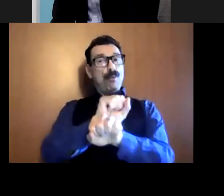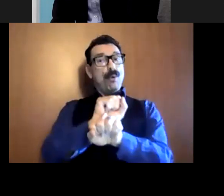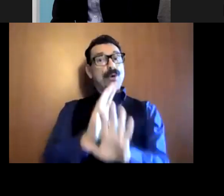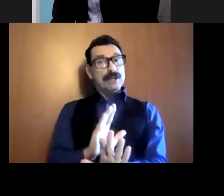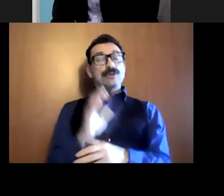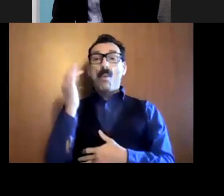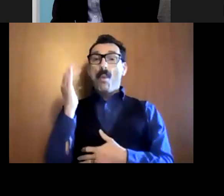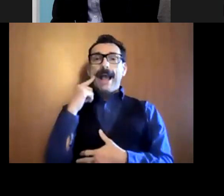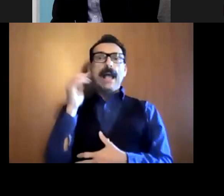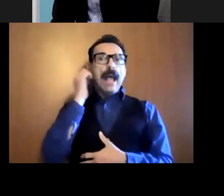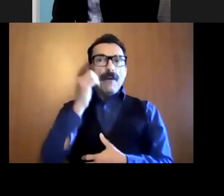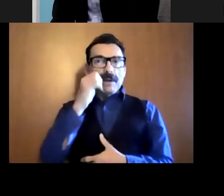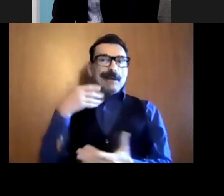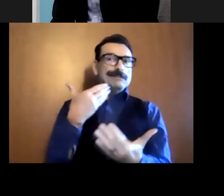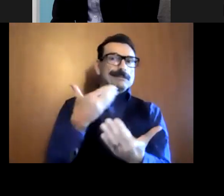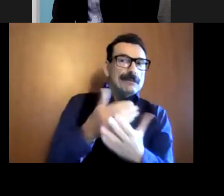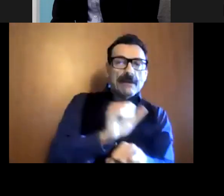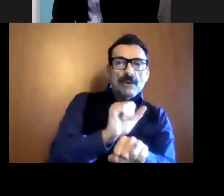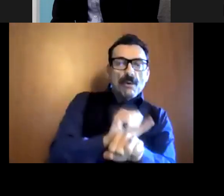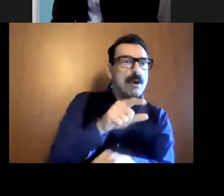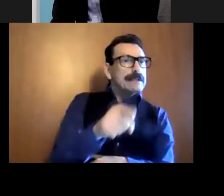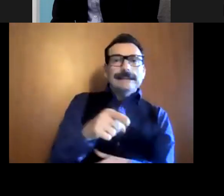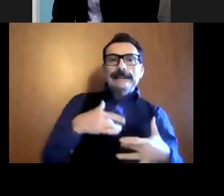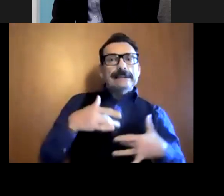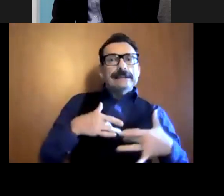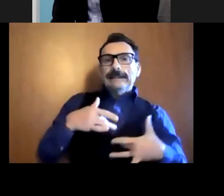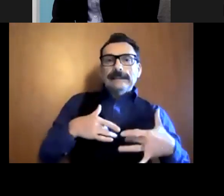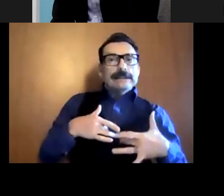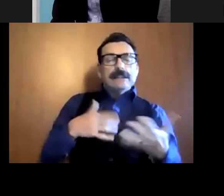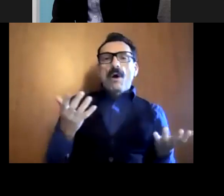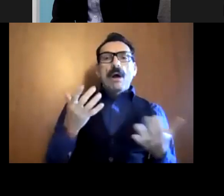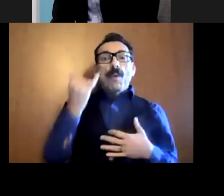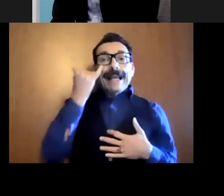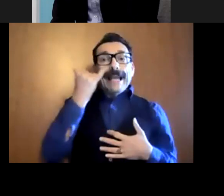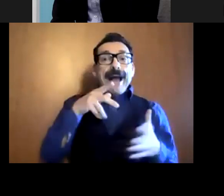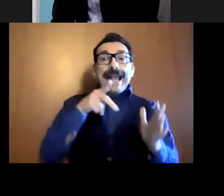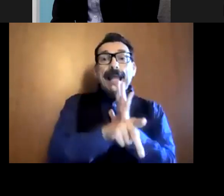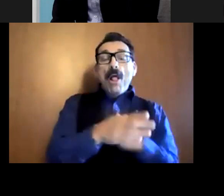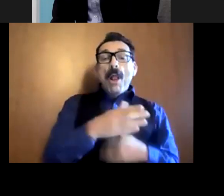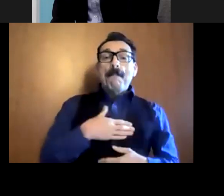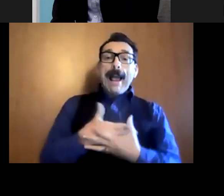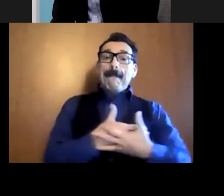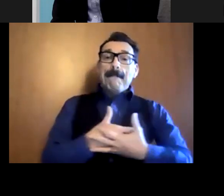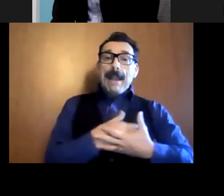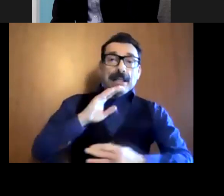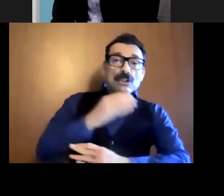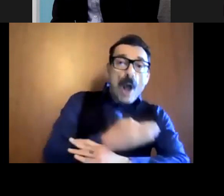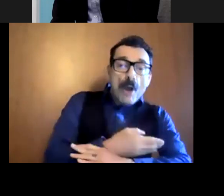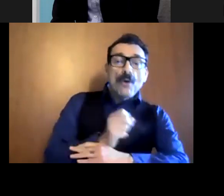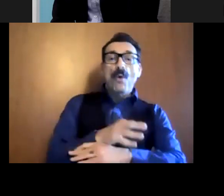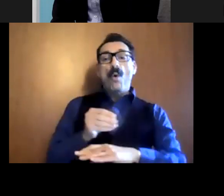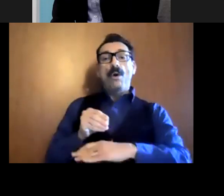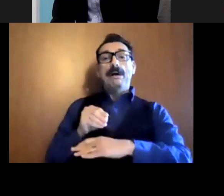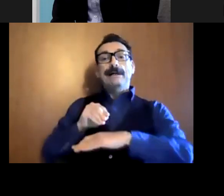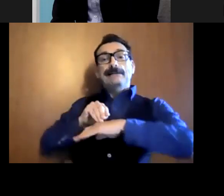afraid that I was going to bring home something that was going to kill Yeah. my infant daughter or my toddler or get my parents sick who were helping me. And so I had an extreme sense